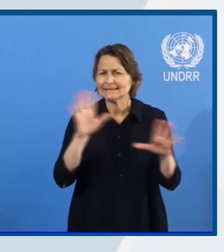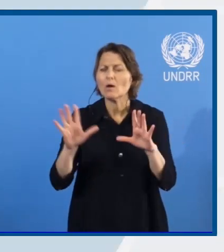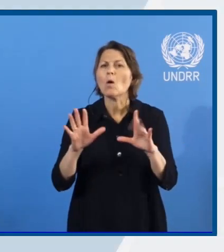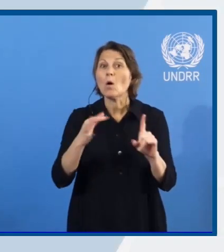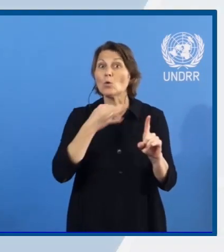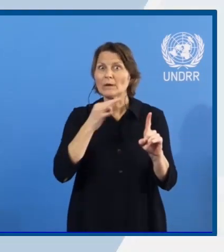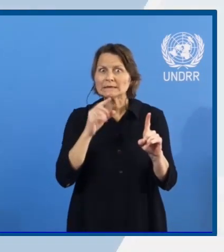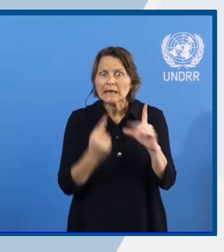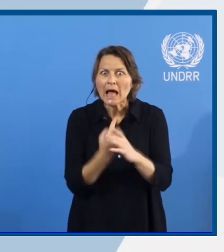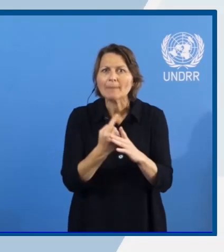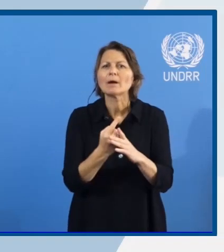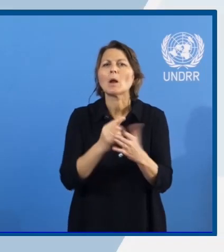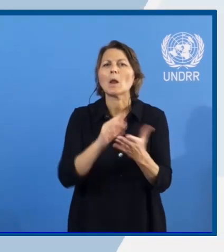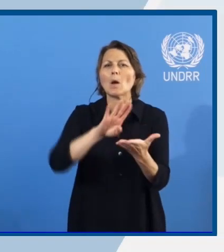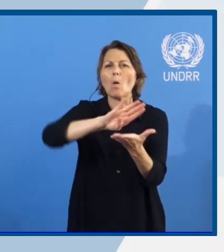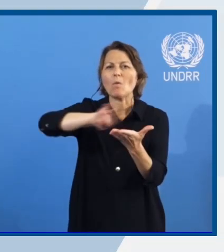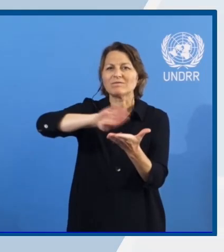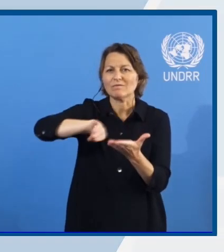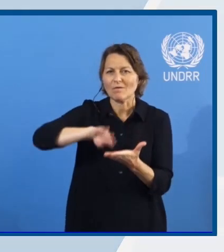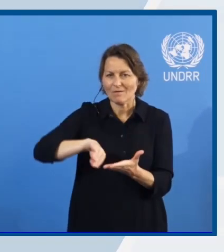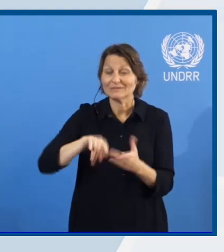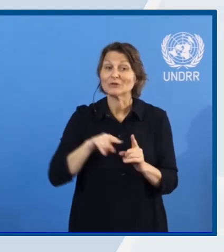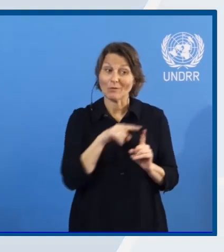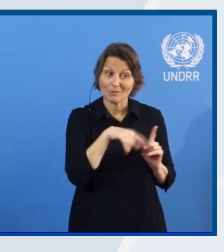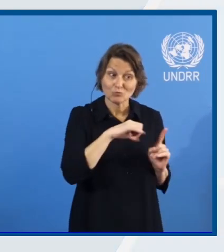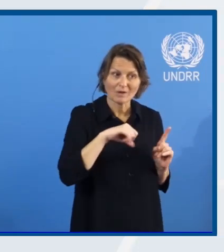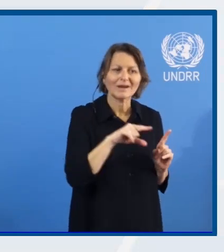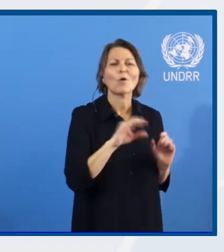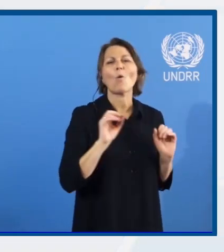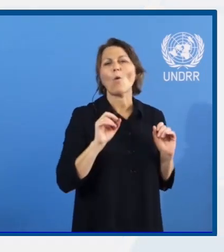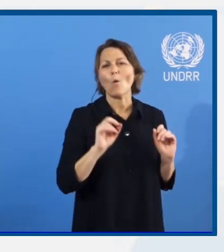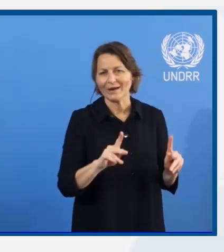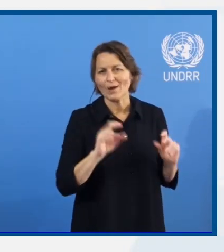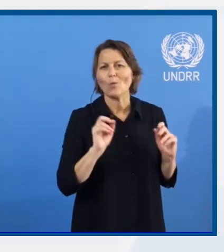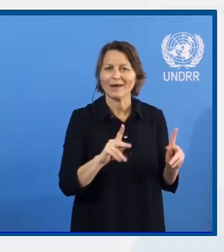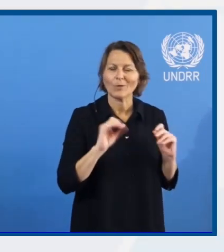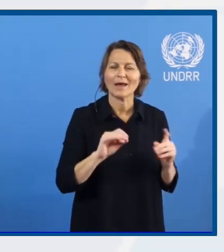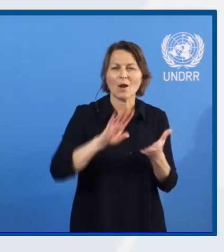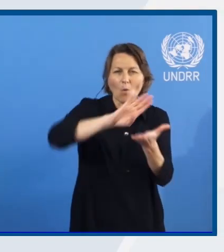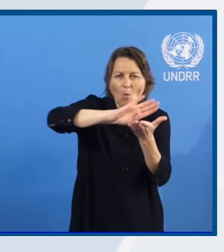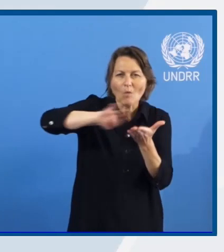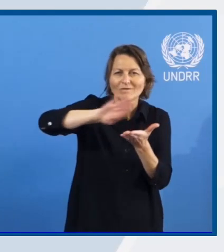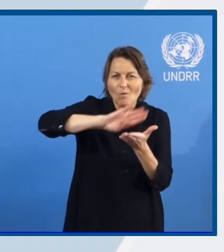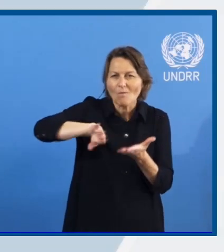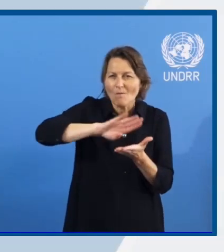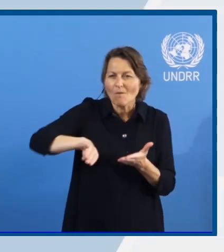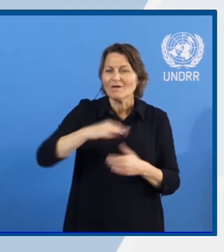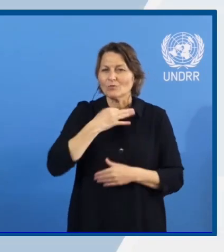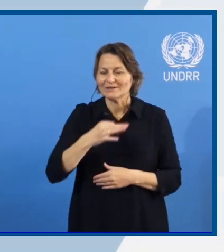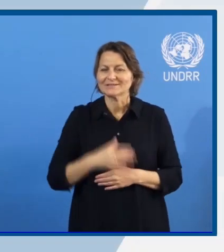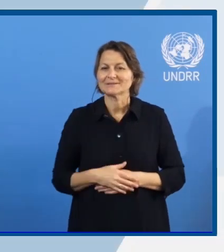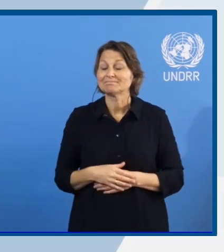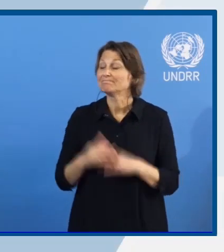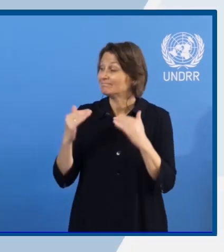equation for the potential private sector involvement. And Nadine, you shared with us a